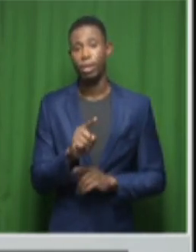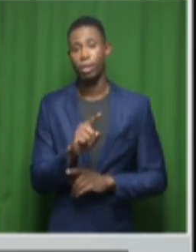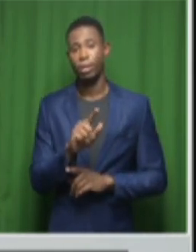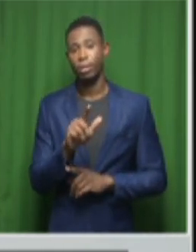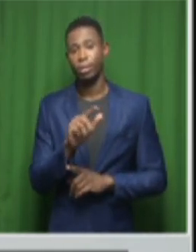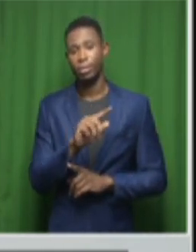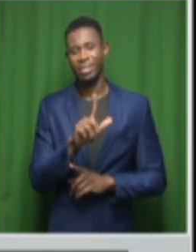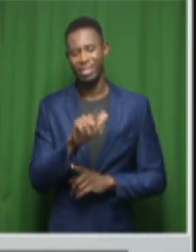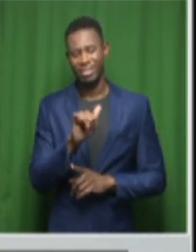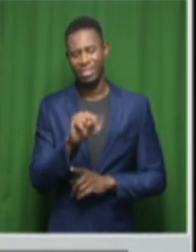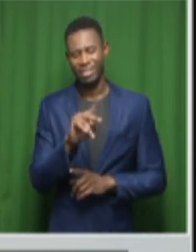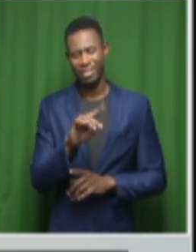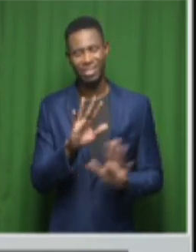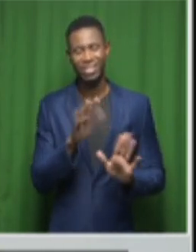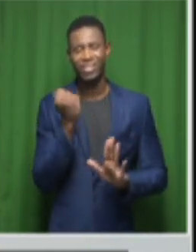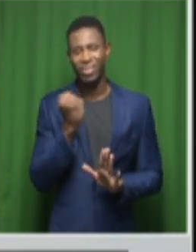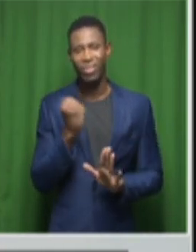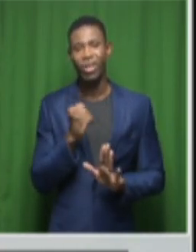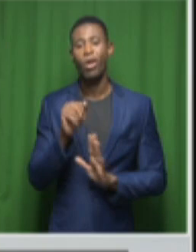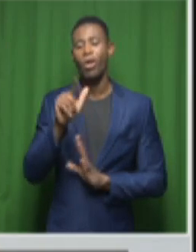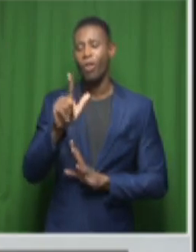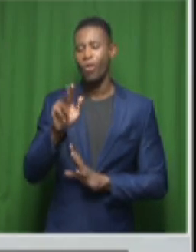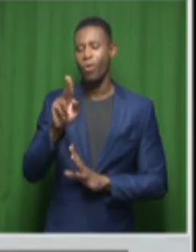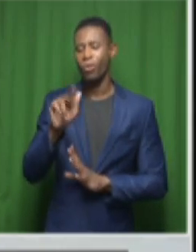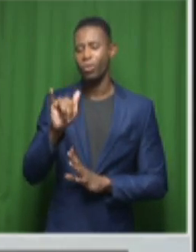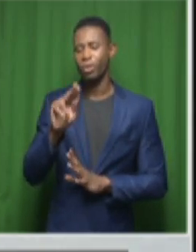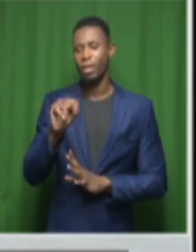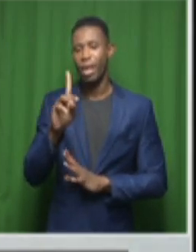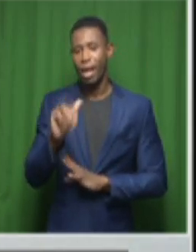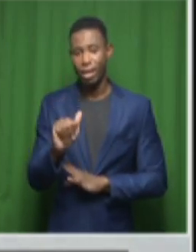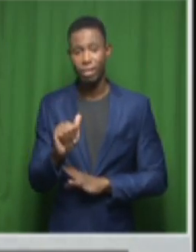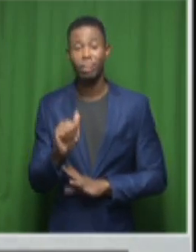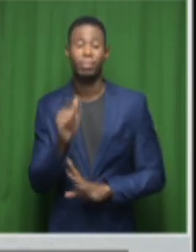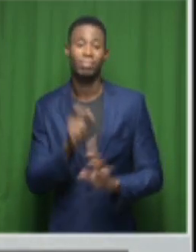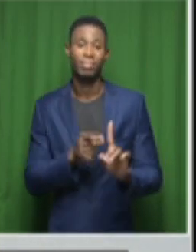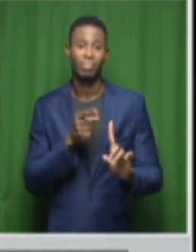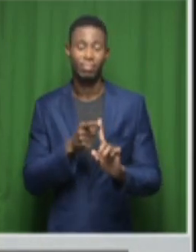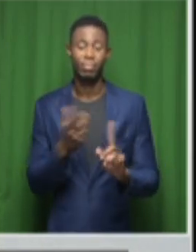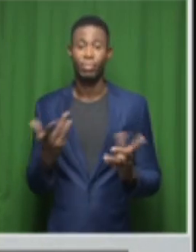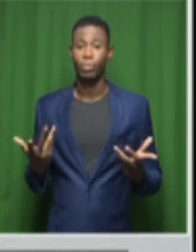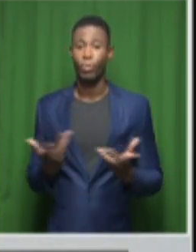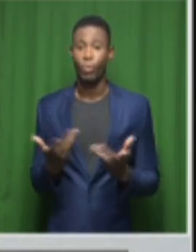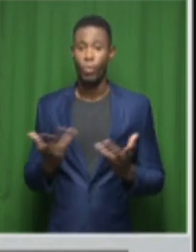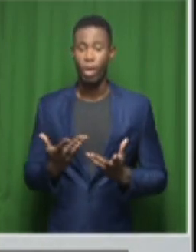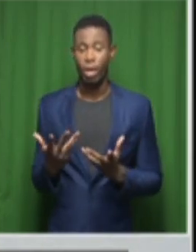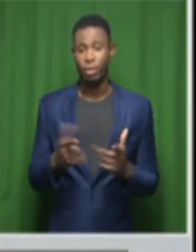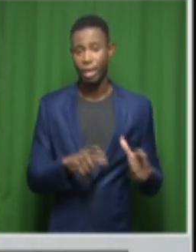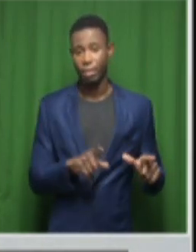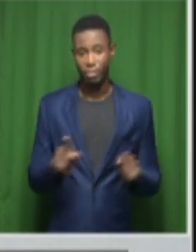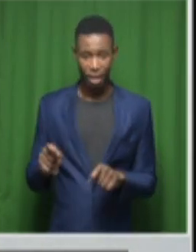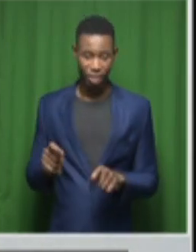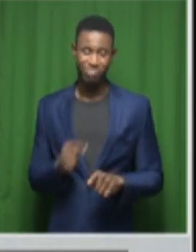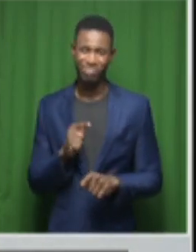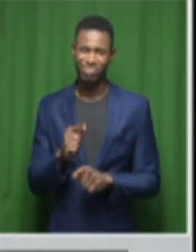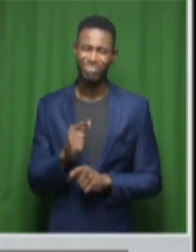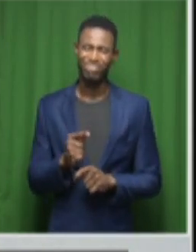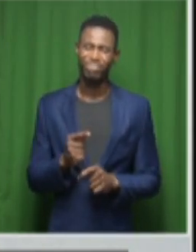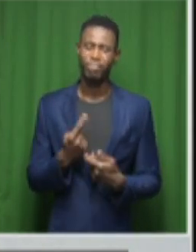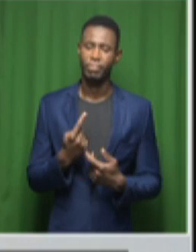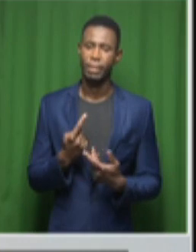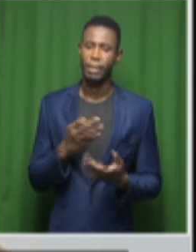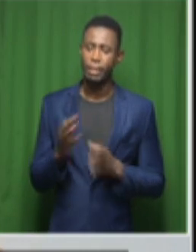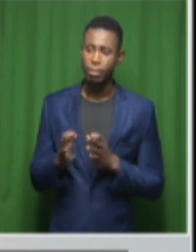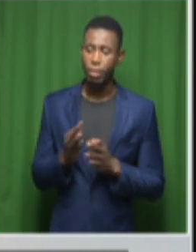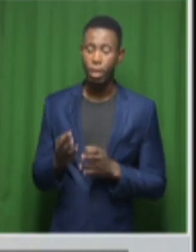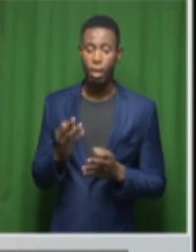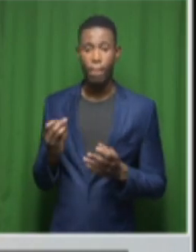Zindela, so Luyanda Zindela, who's in Cape Town, who's talking about how young people can